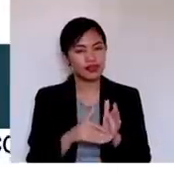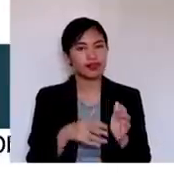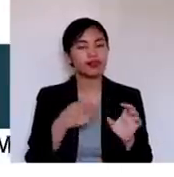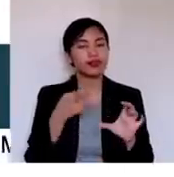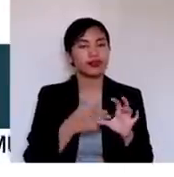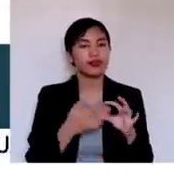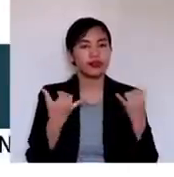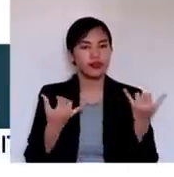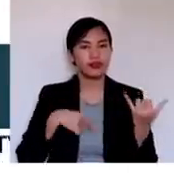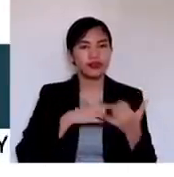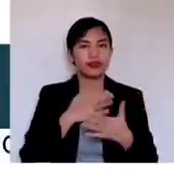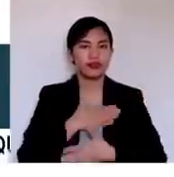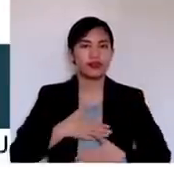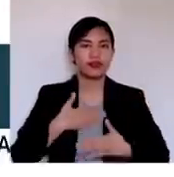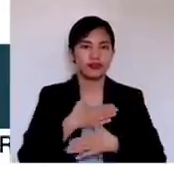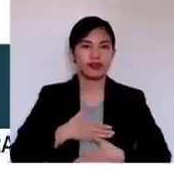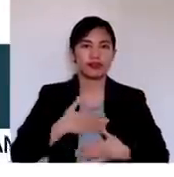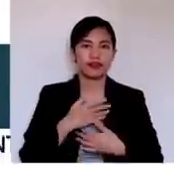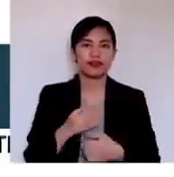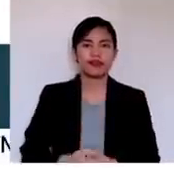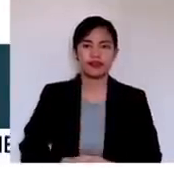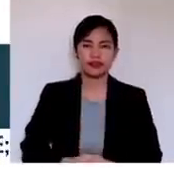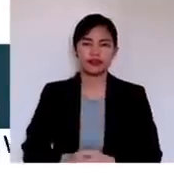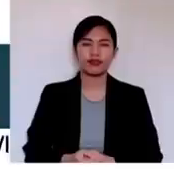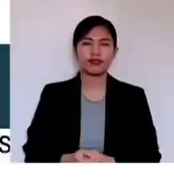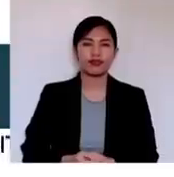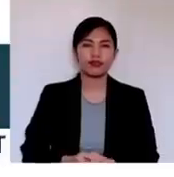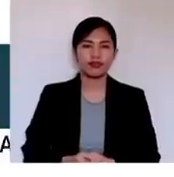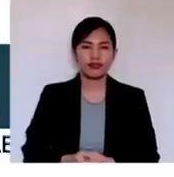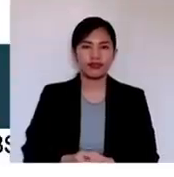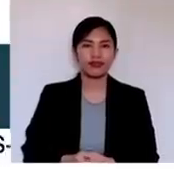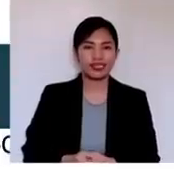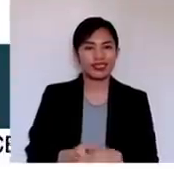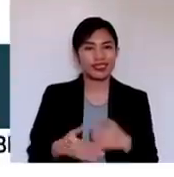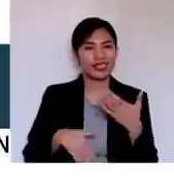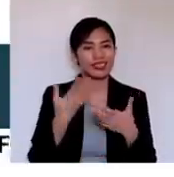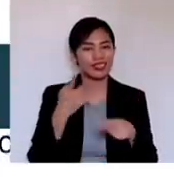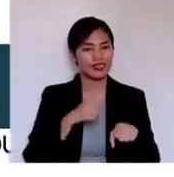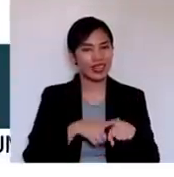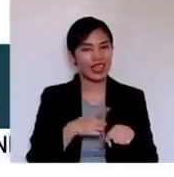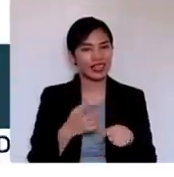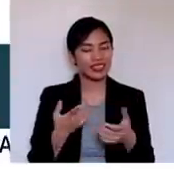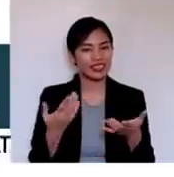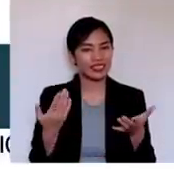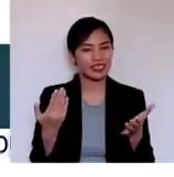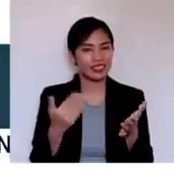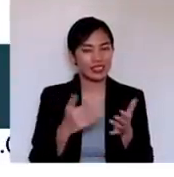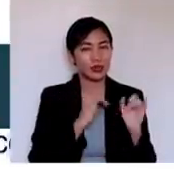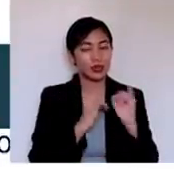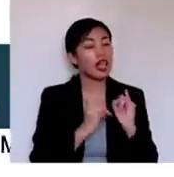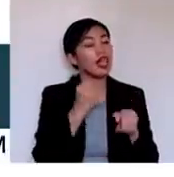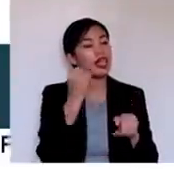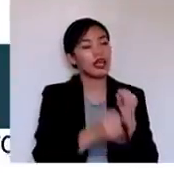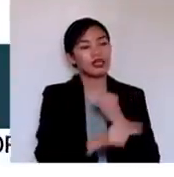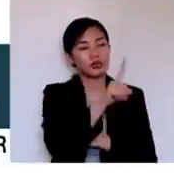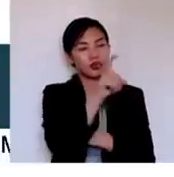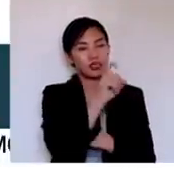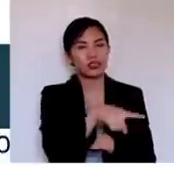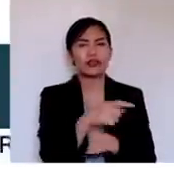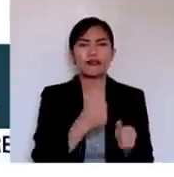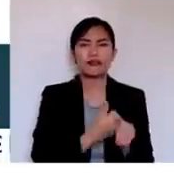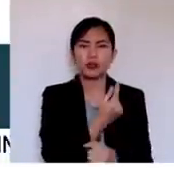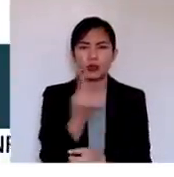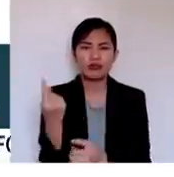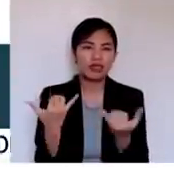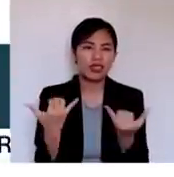it. Till the next prediction, maybe, in a few months' time. By the way, last question. Everybody's saying at this point